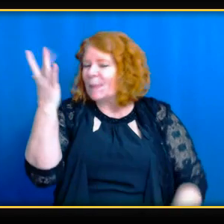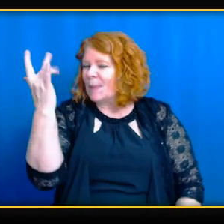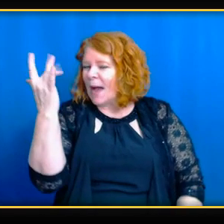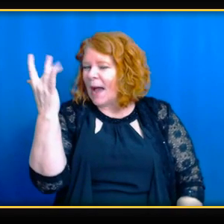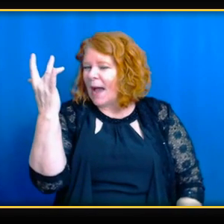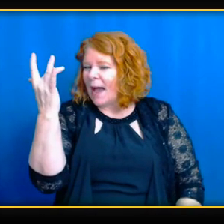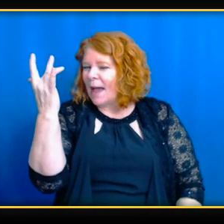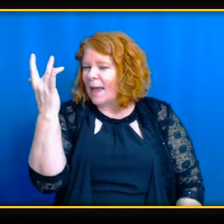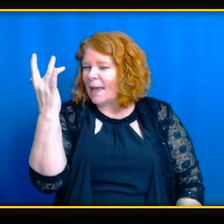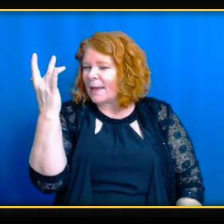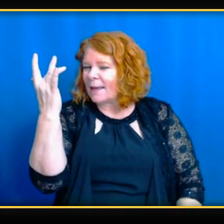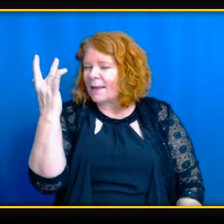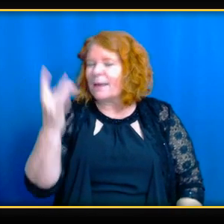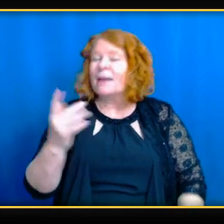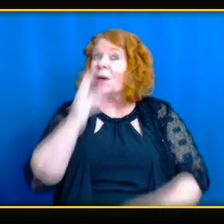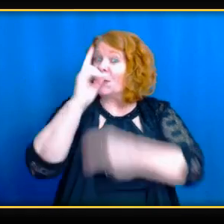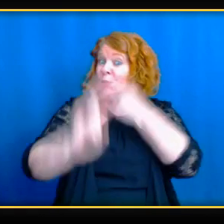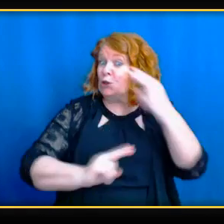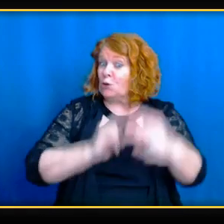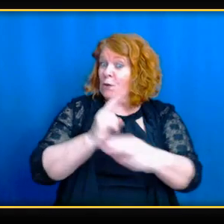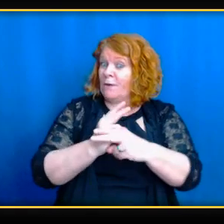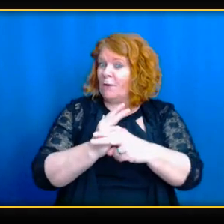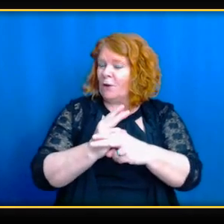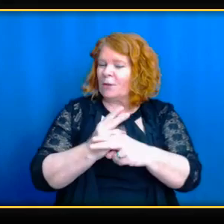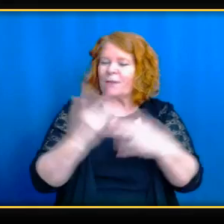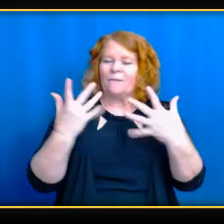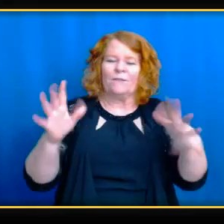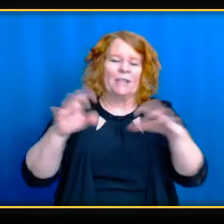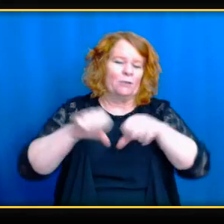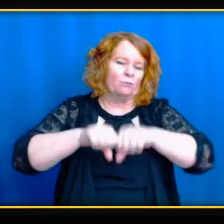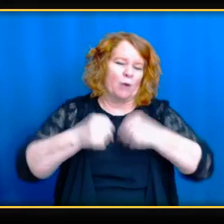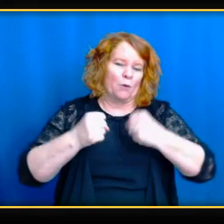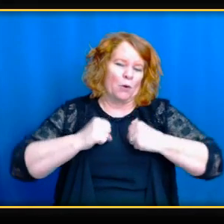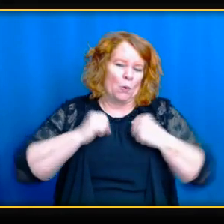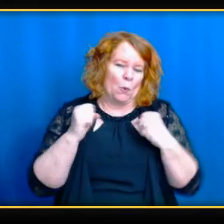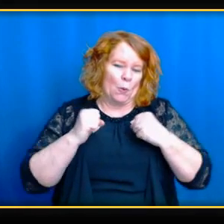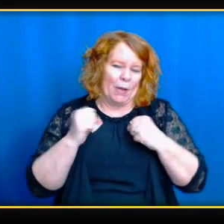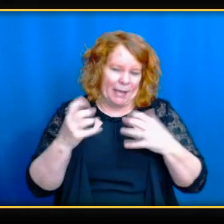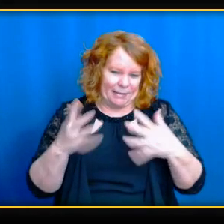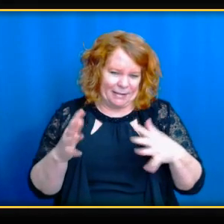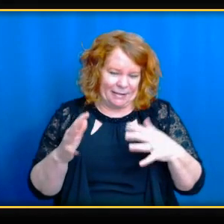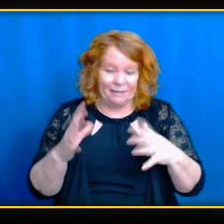your wings." So let's try it together. Let's just practice it once. So,